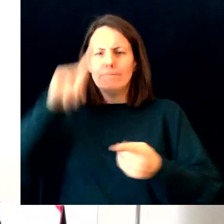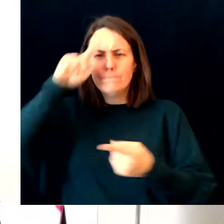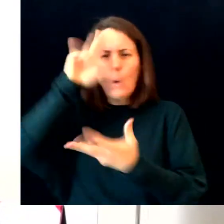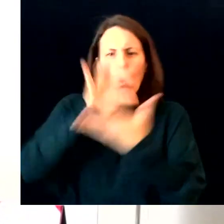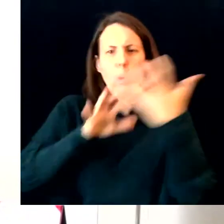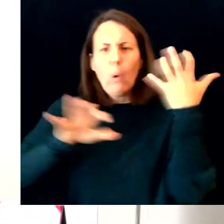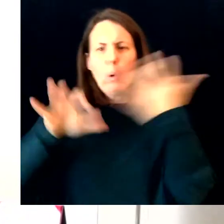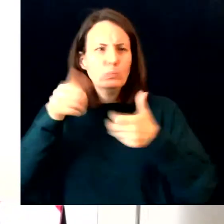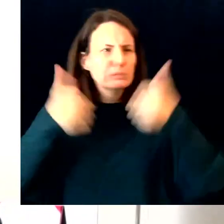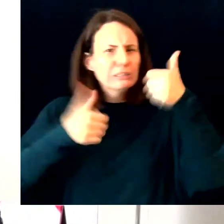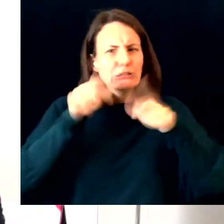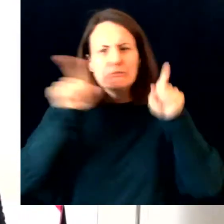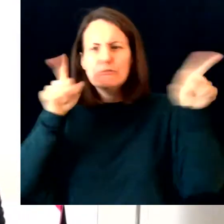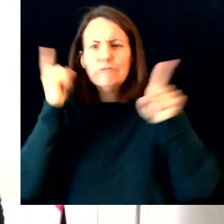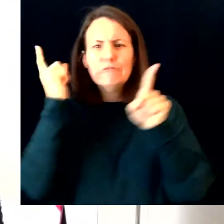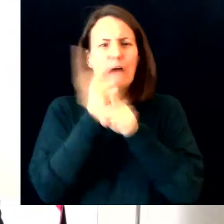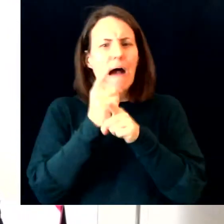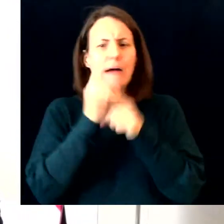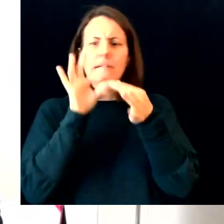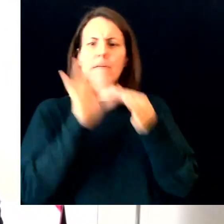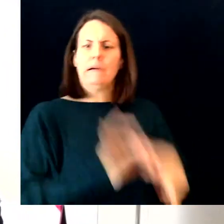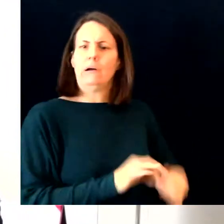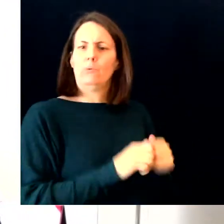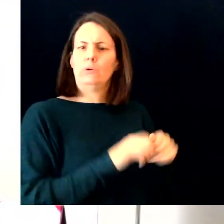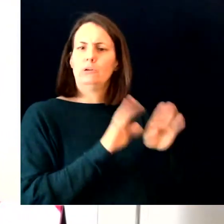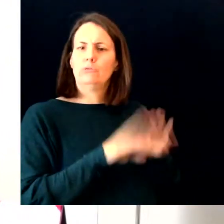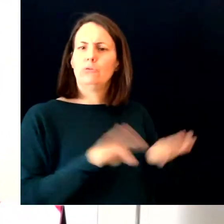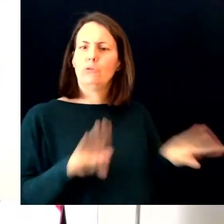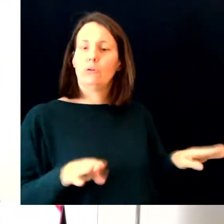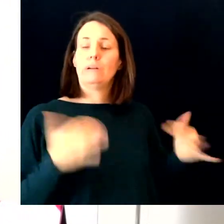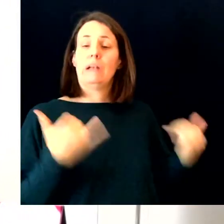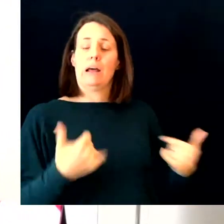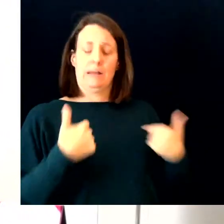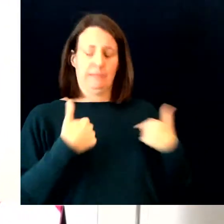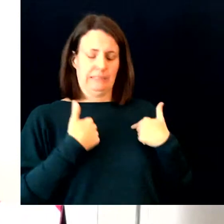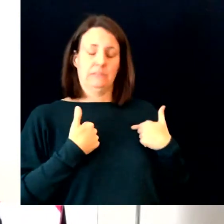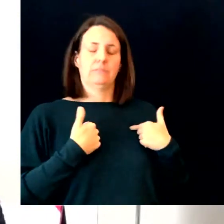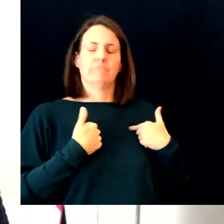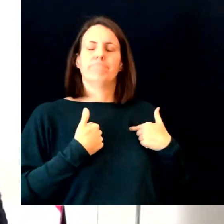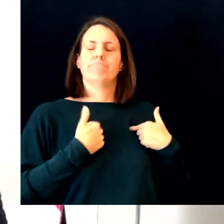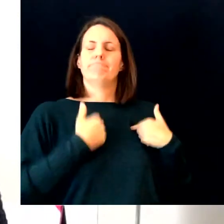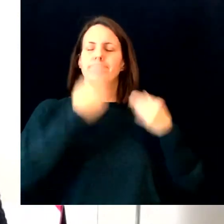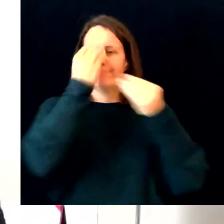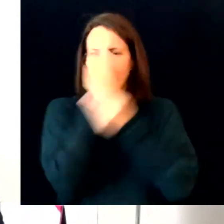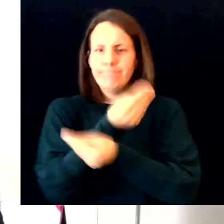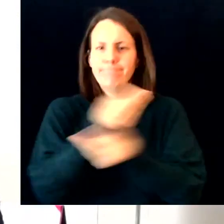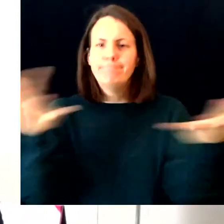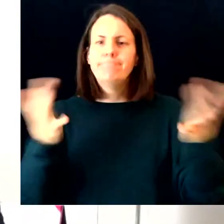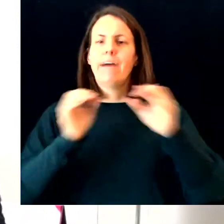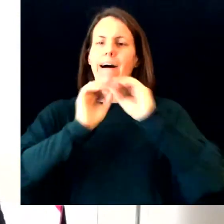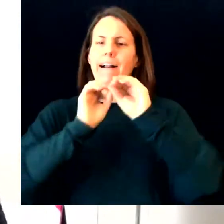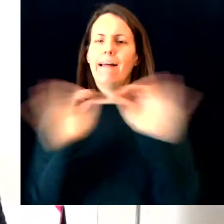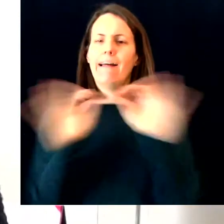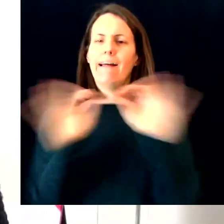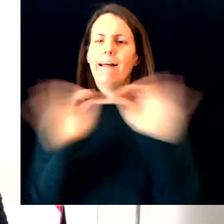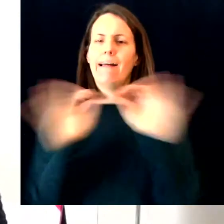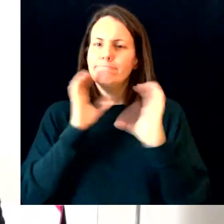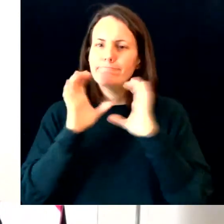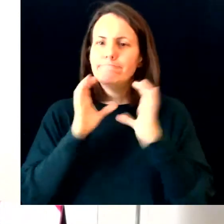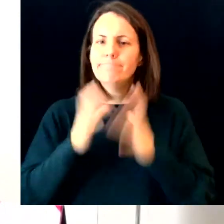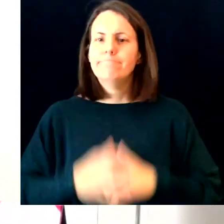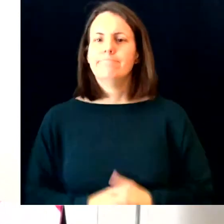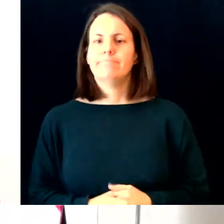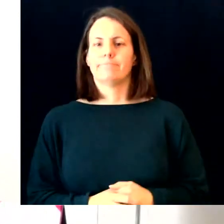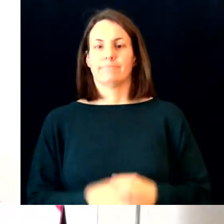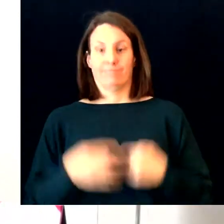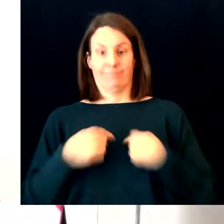today participating to talk about this very important issue. In addition to me personally being a mother of 3 beautiful children, I'm